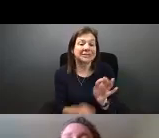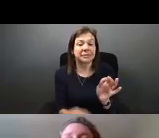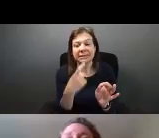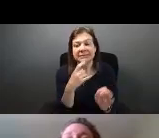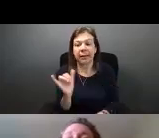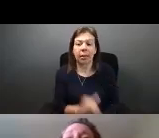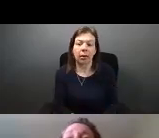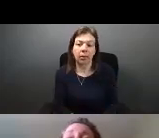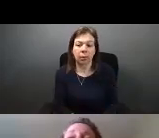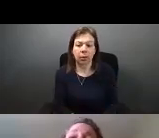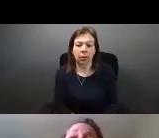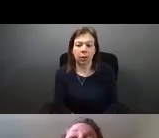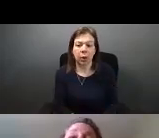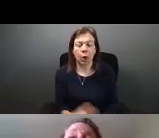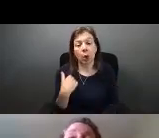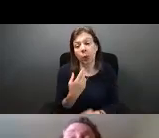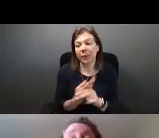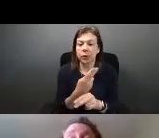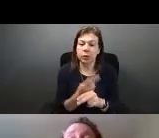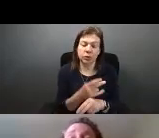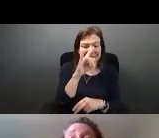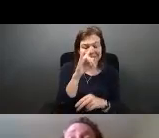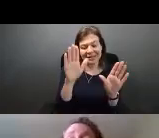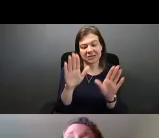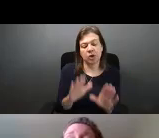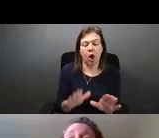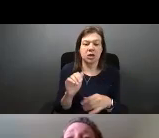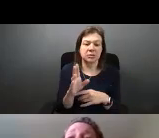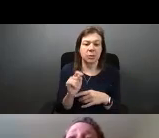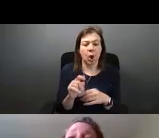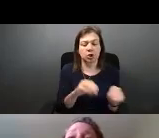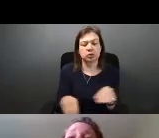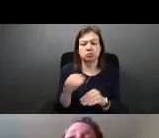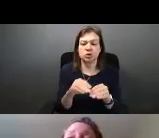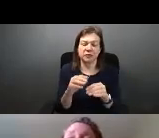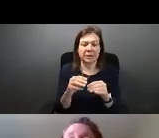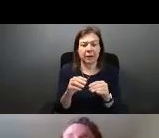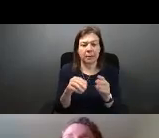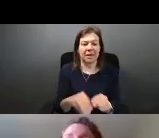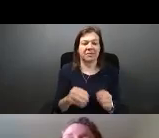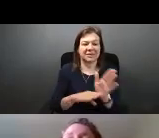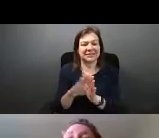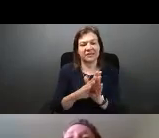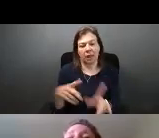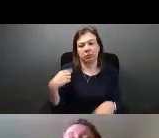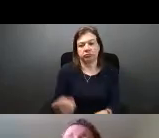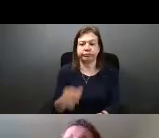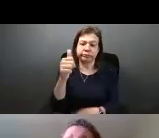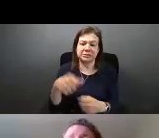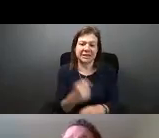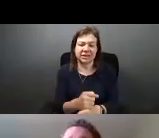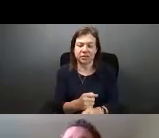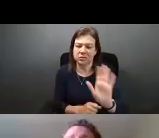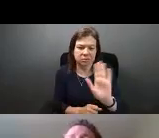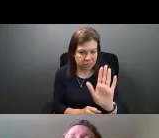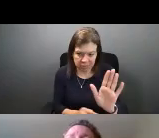something like, we will use the Kids Awesome Arts movement method developed over the past 10 years. Go on